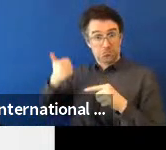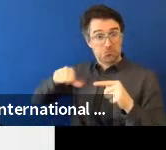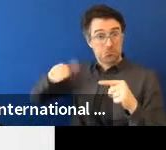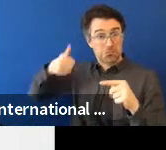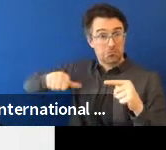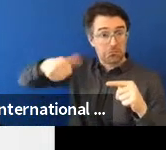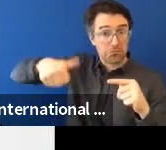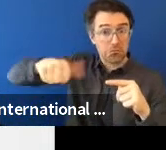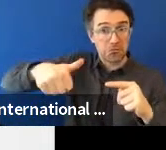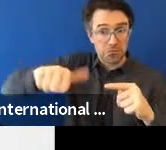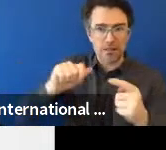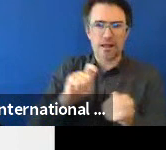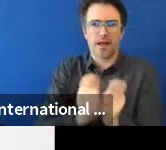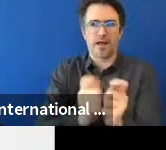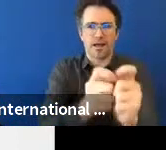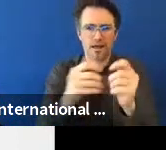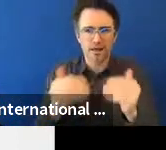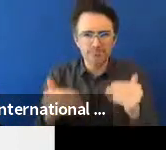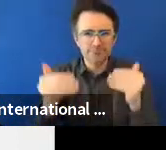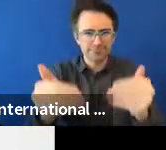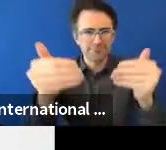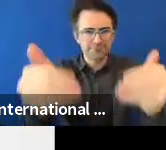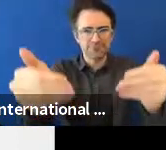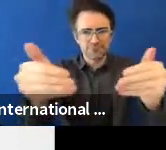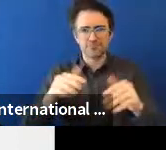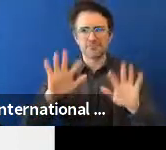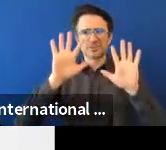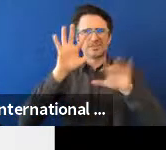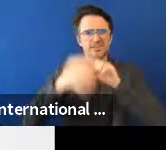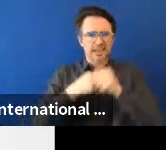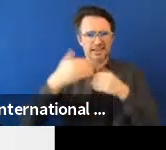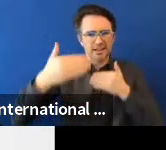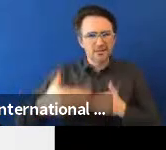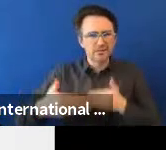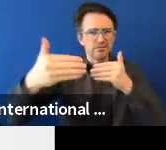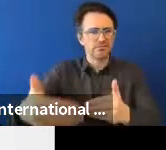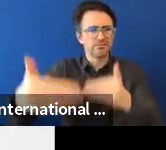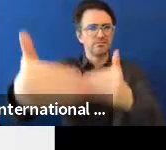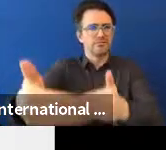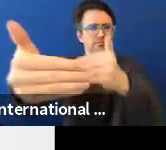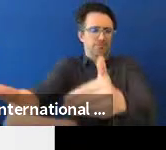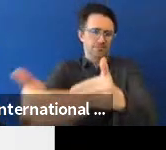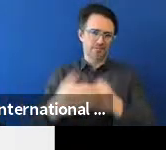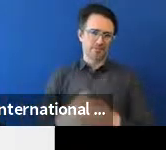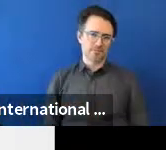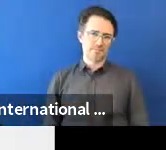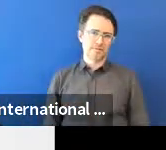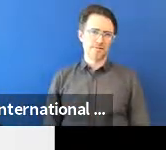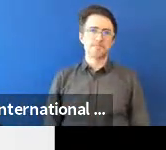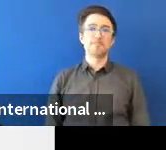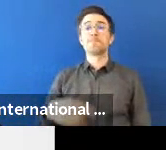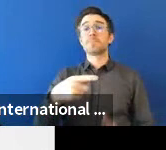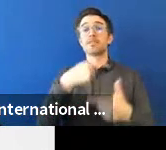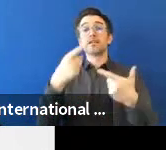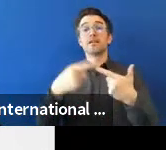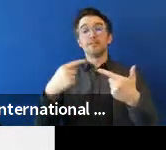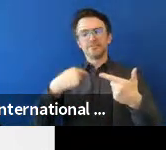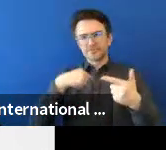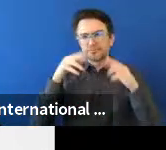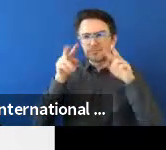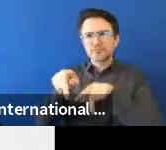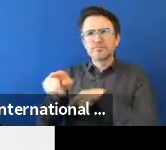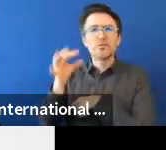with only daughters in terms of schooling, employment, land, housing, and so on. As